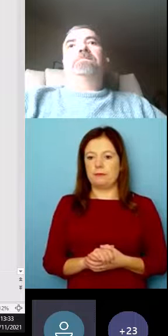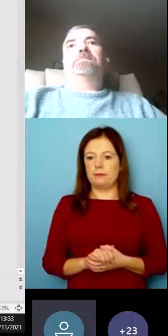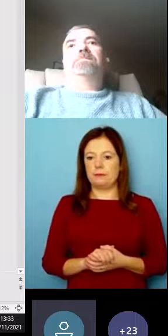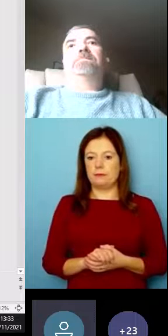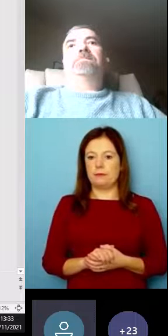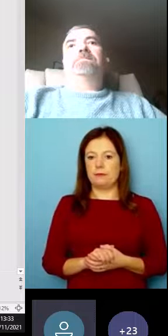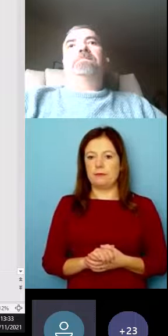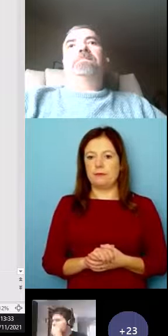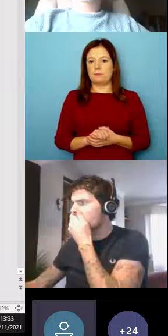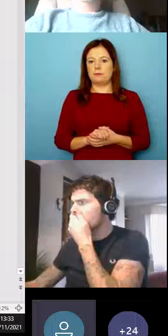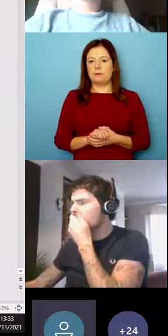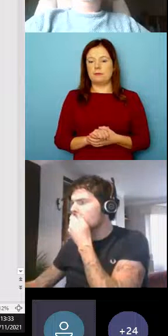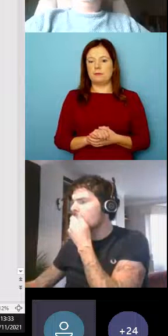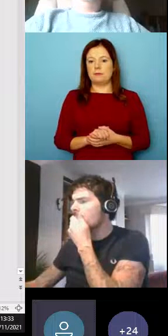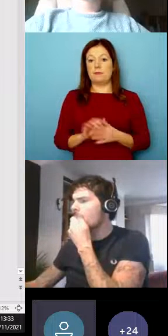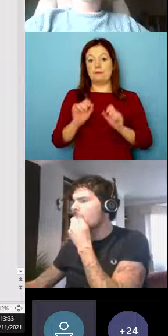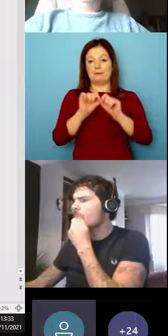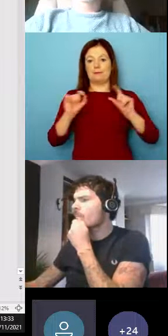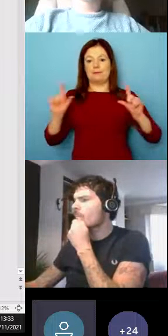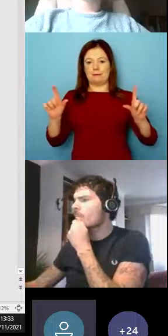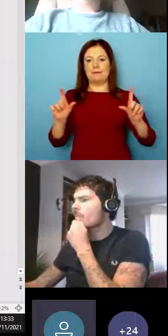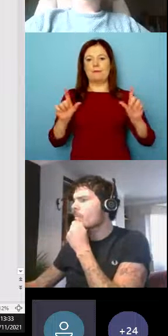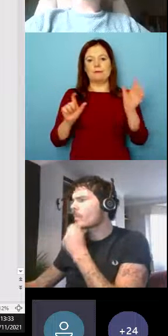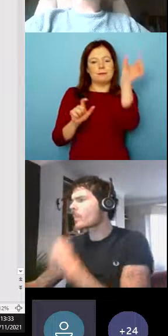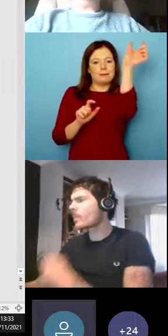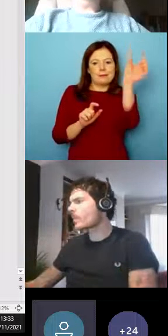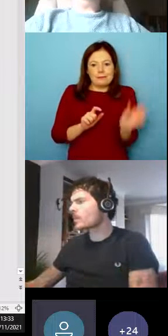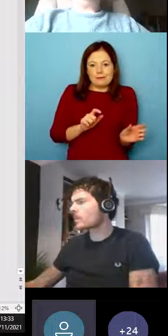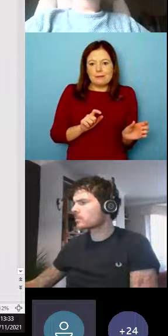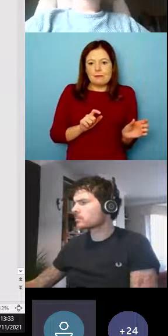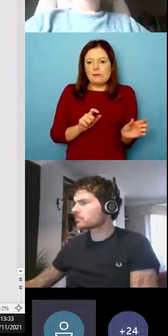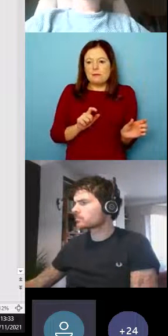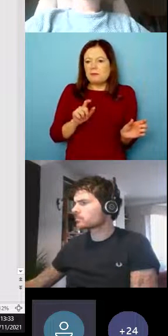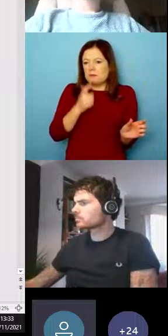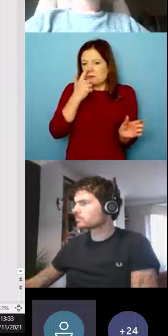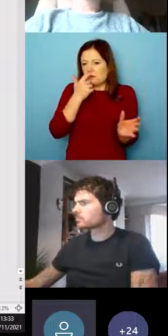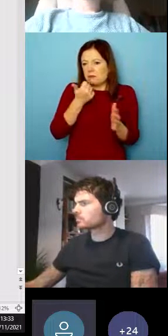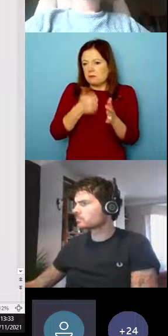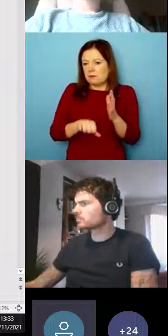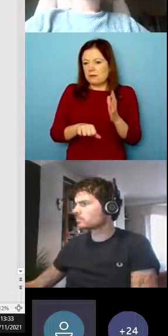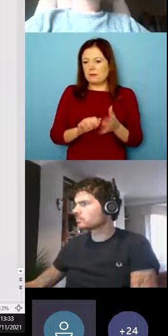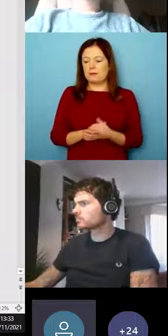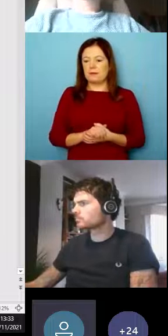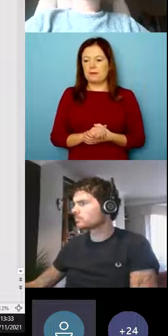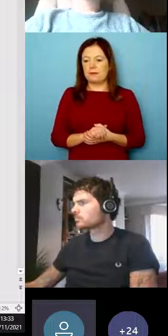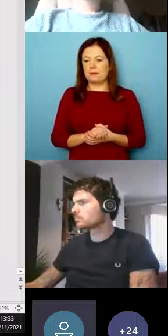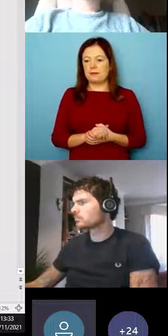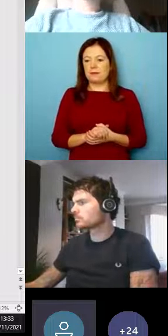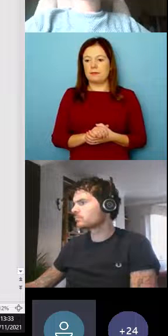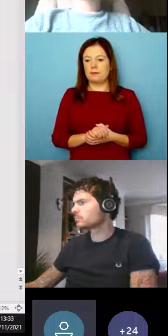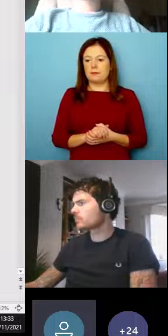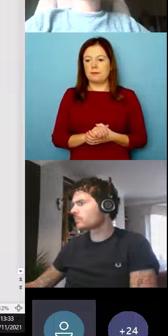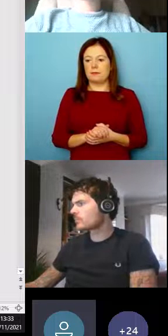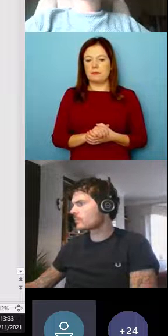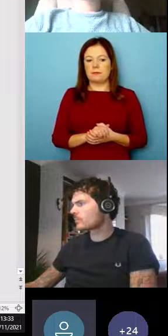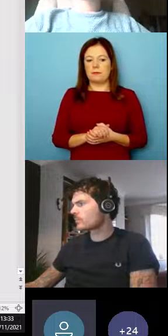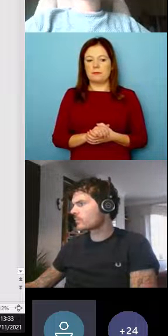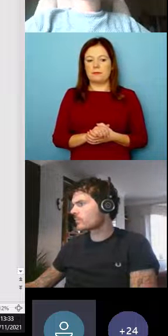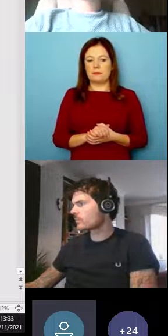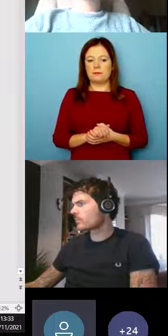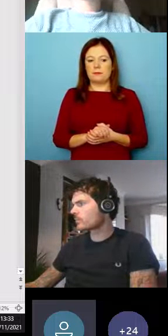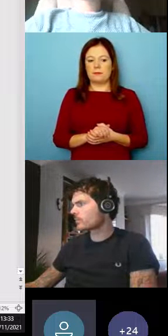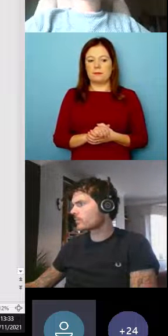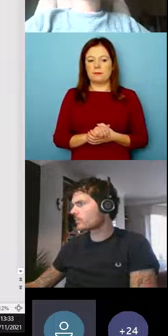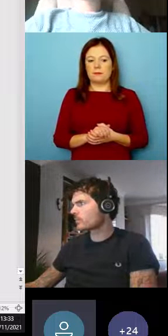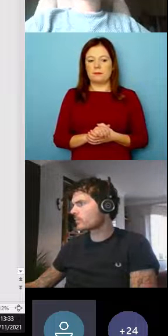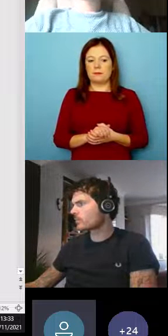in, I'm seeing the big view, but I see the slide sorted on the side. I think it's okay, we can proceed like this. But, it's fine, yeah. I think right? just carry on. Let's see if I can